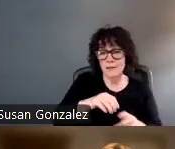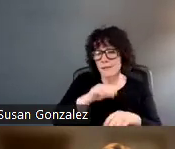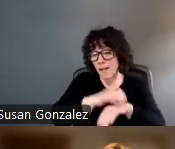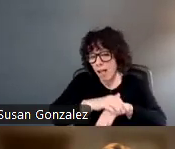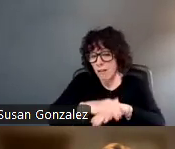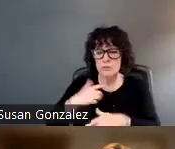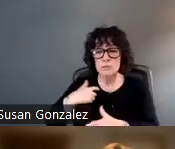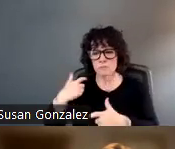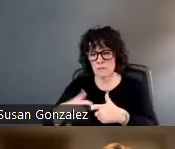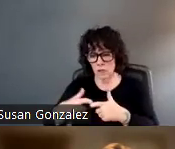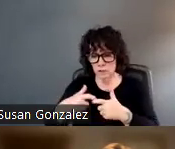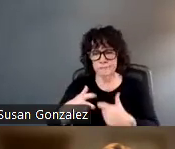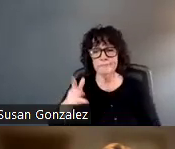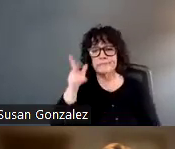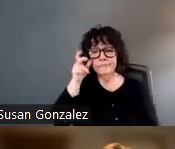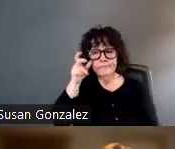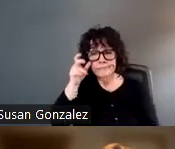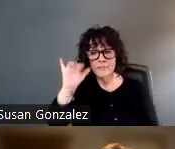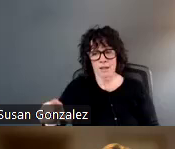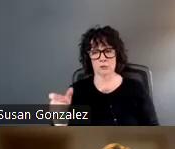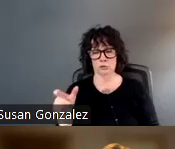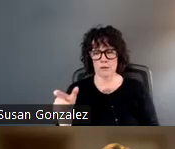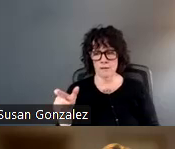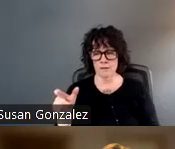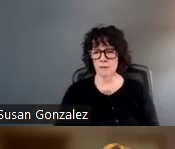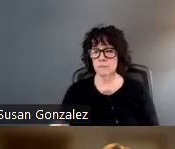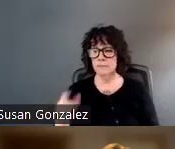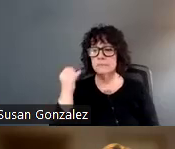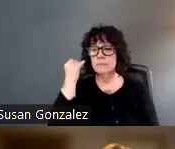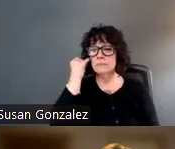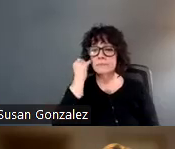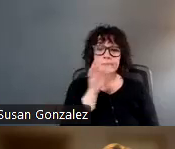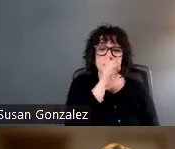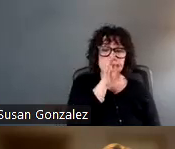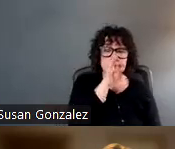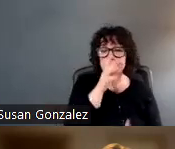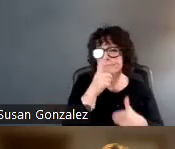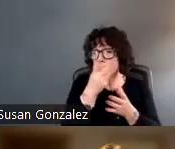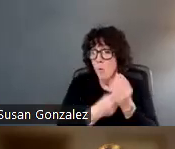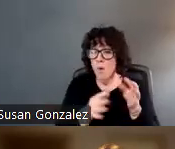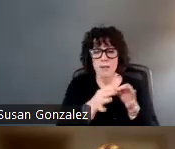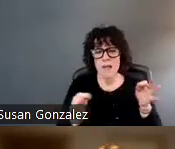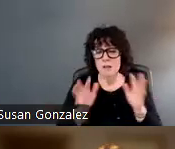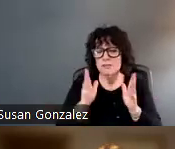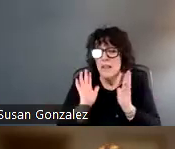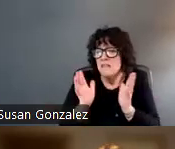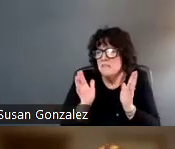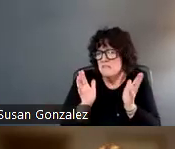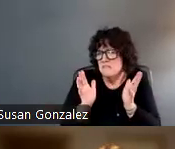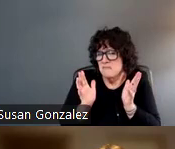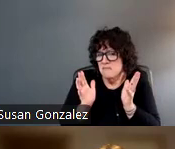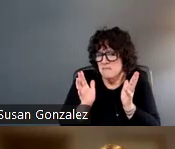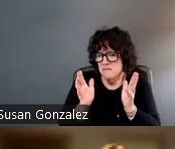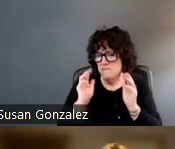who speak both English and Spanish, you can leave the interpretation function off or